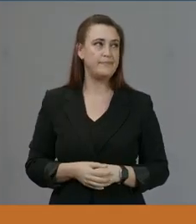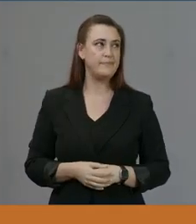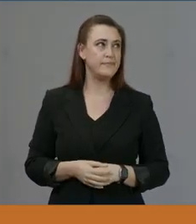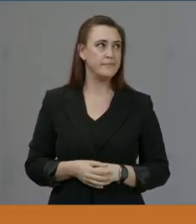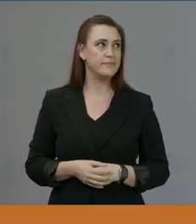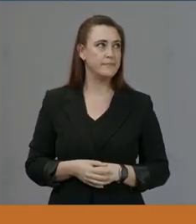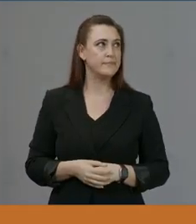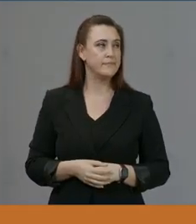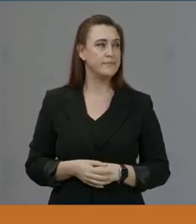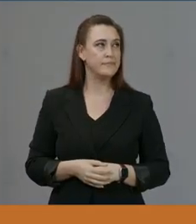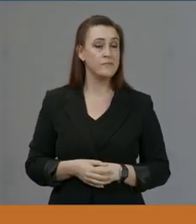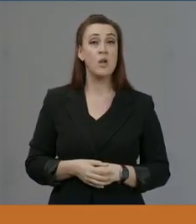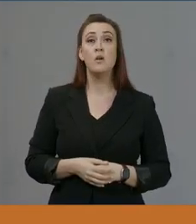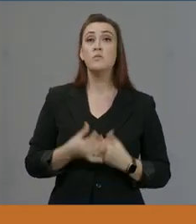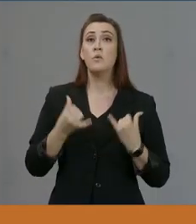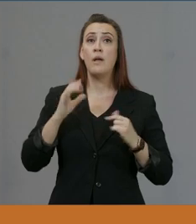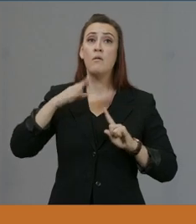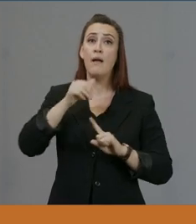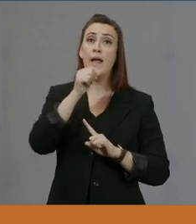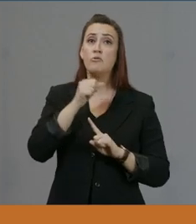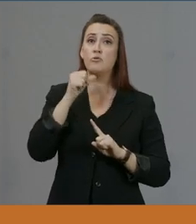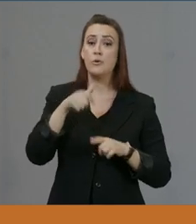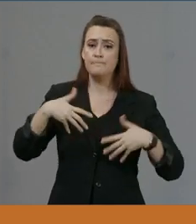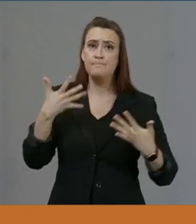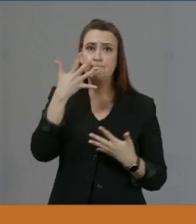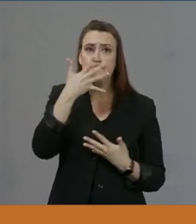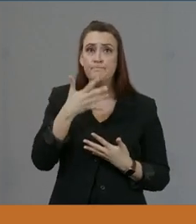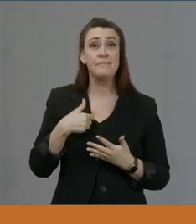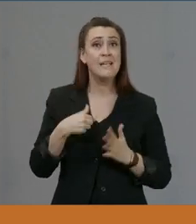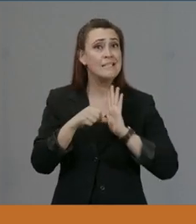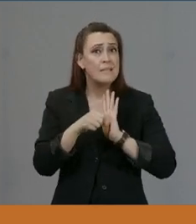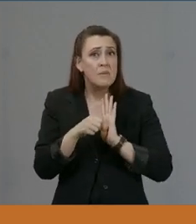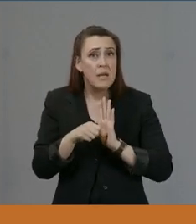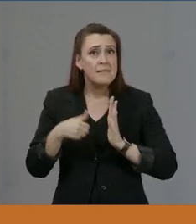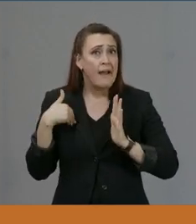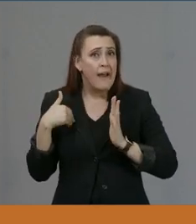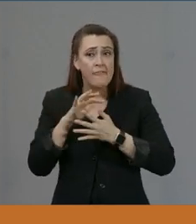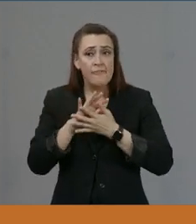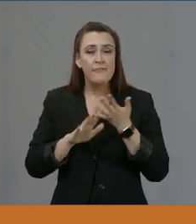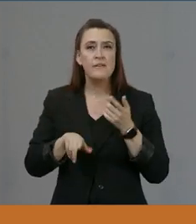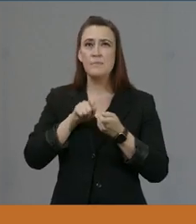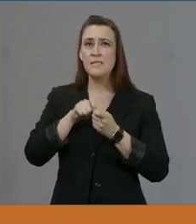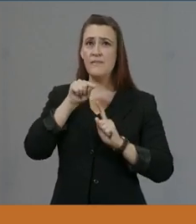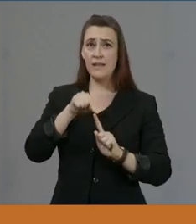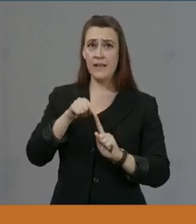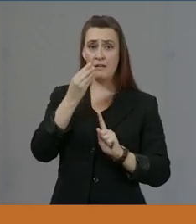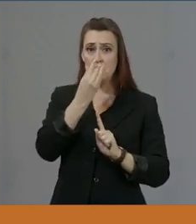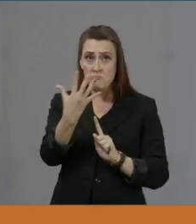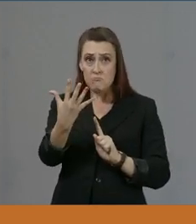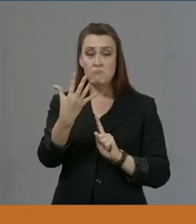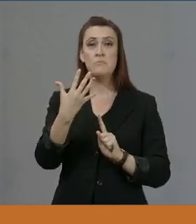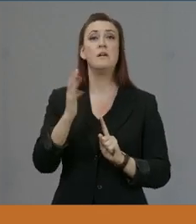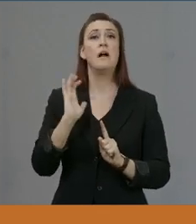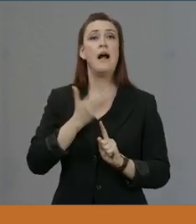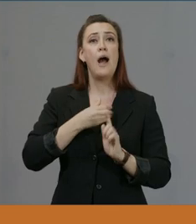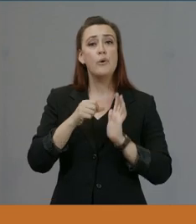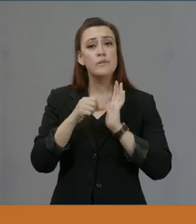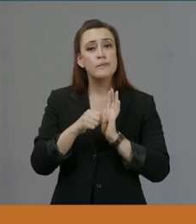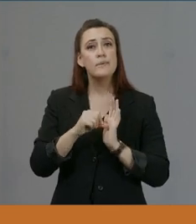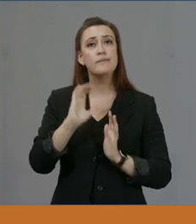So let's talk about Arizona's symptoms. And what this is specifically is a downward trajectory